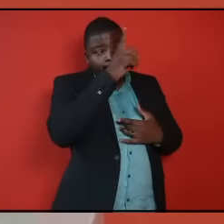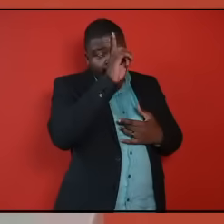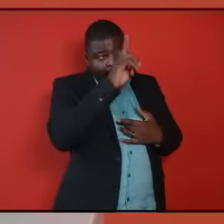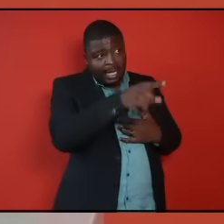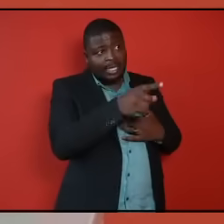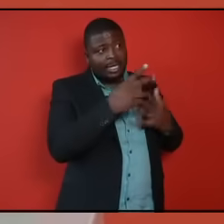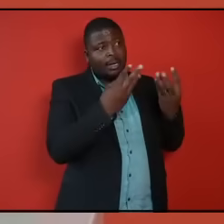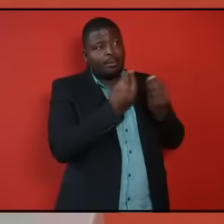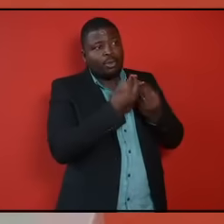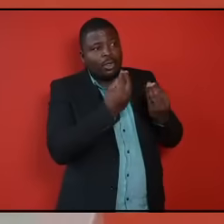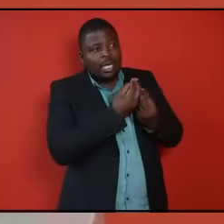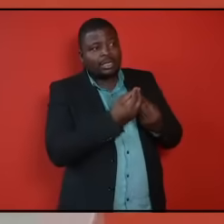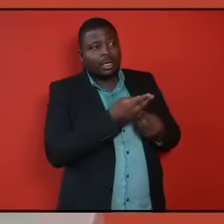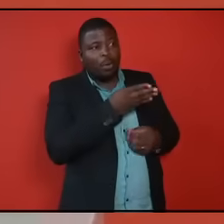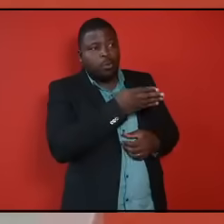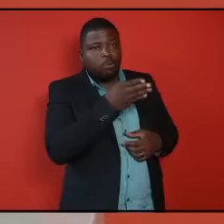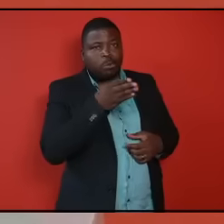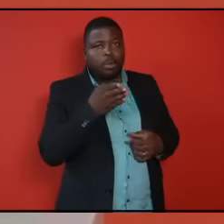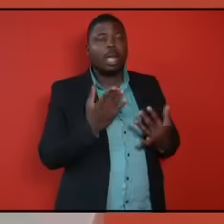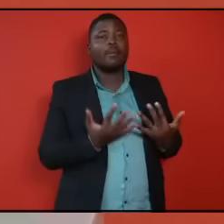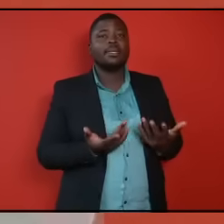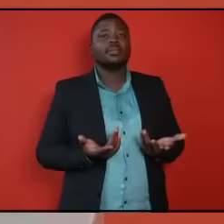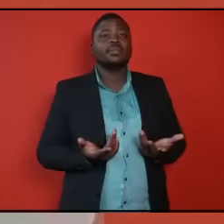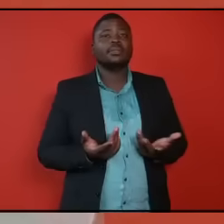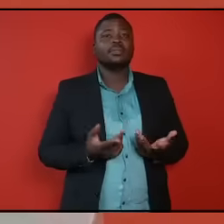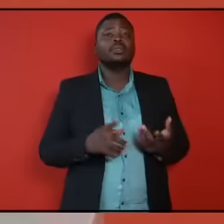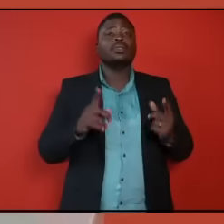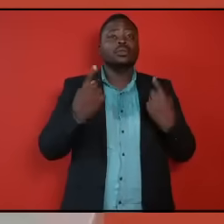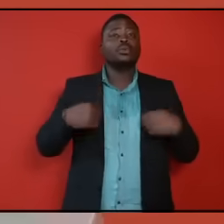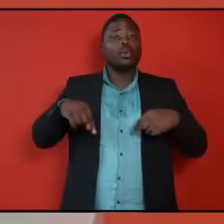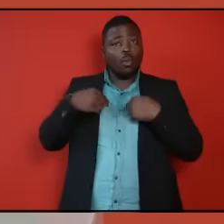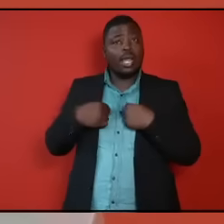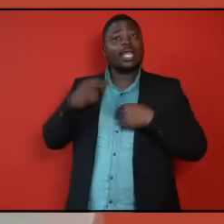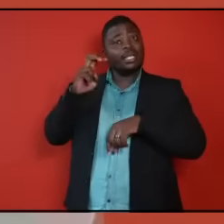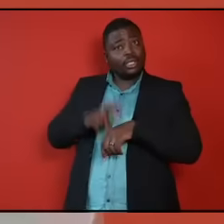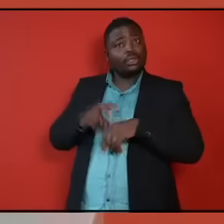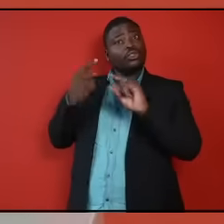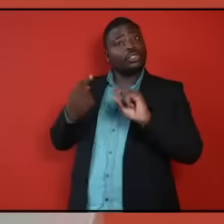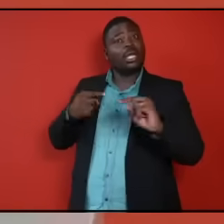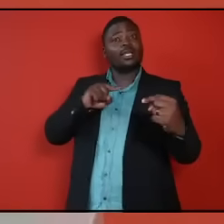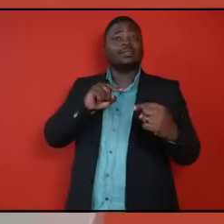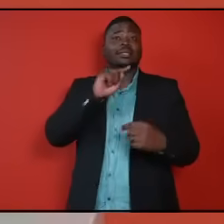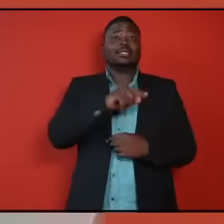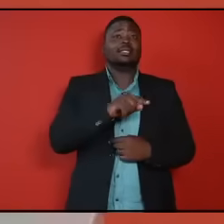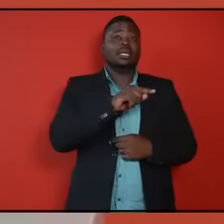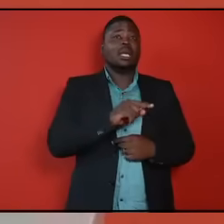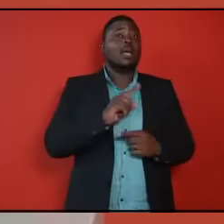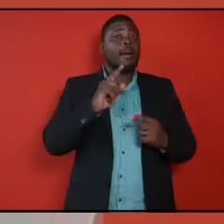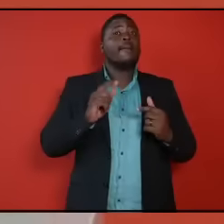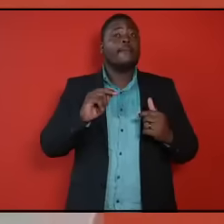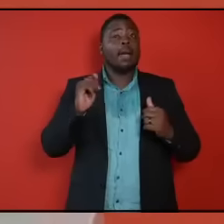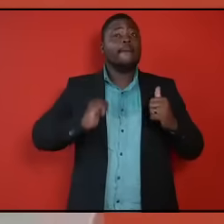them. We need to challenge the status quo, practically, not theoretically.